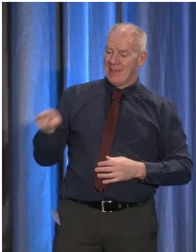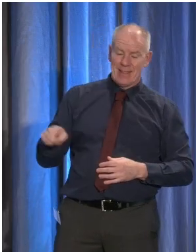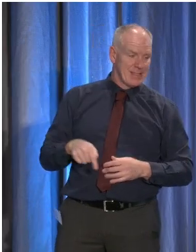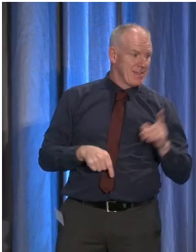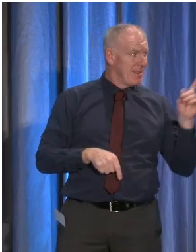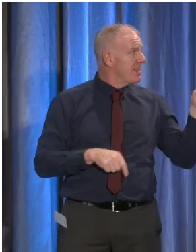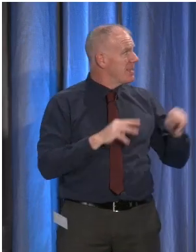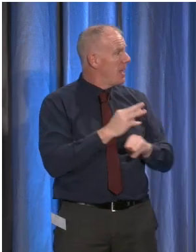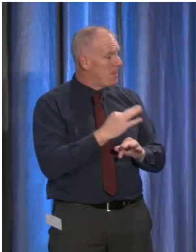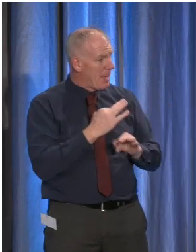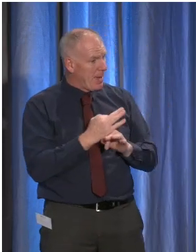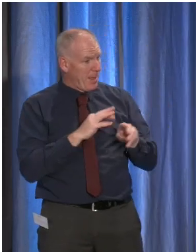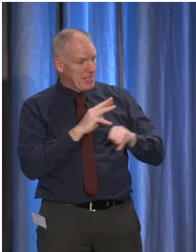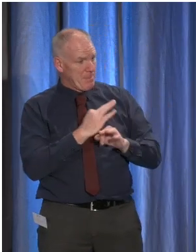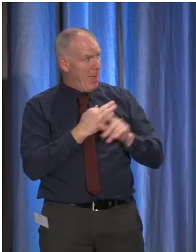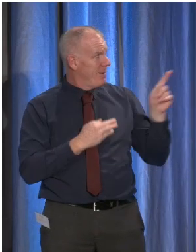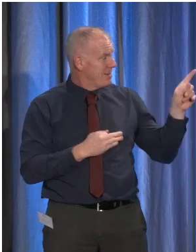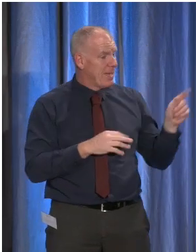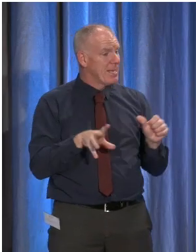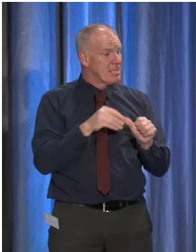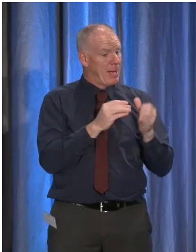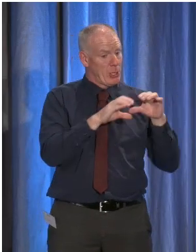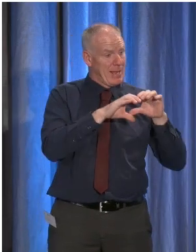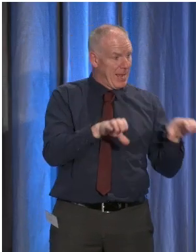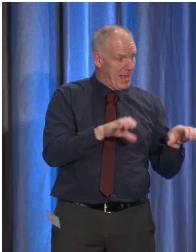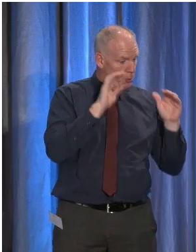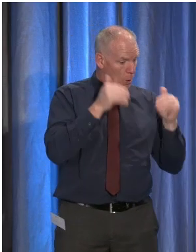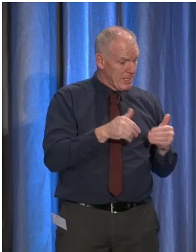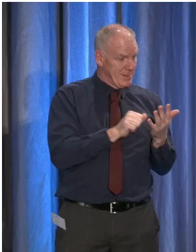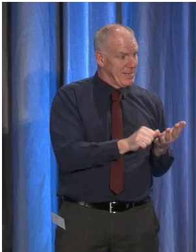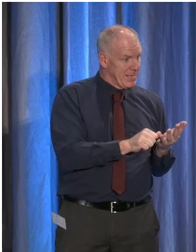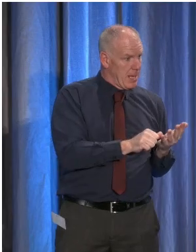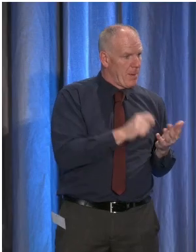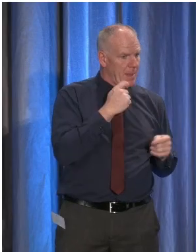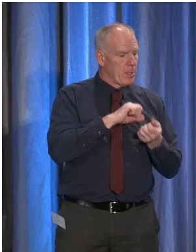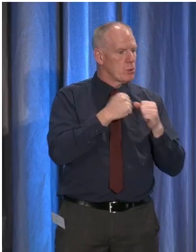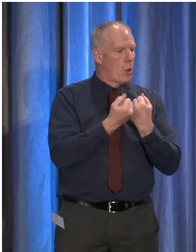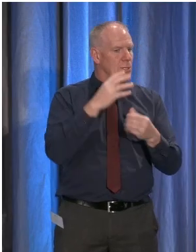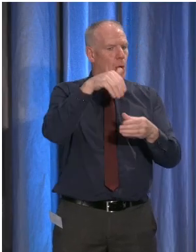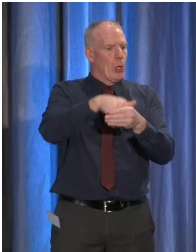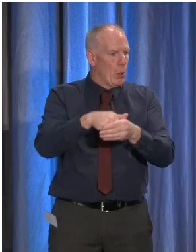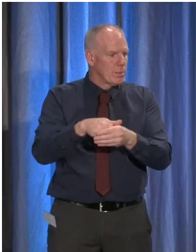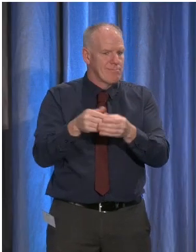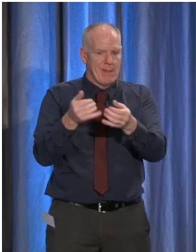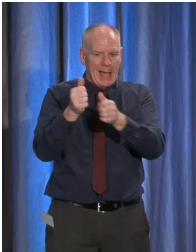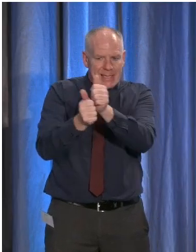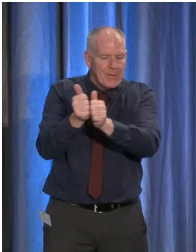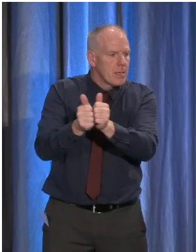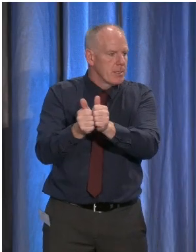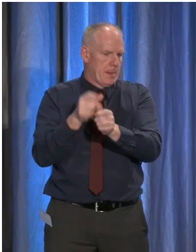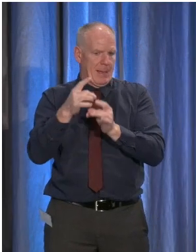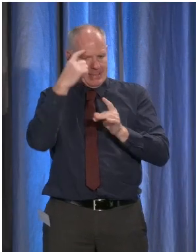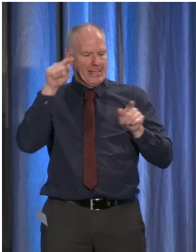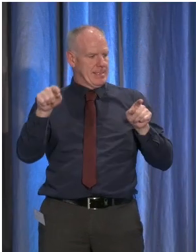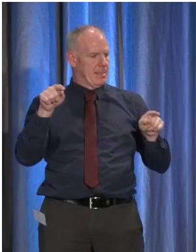special class and social inclusion was the right balance in that sense. Now, we're going to talk now about